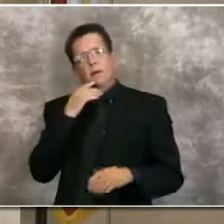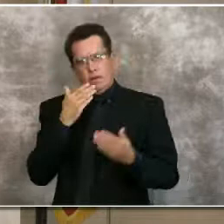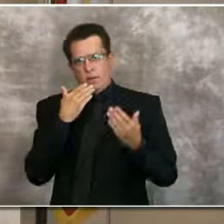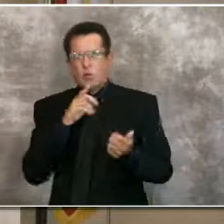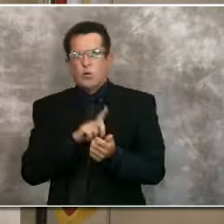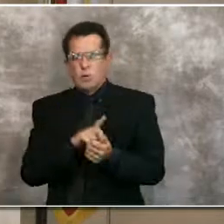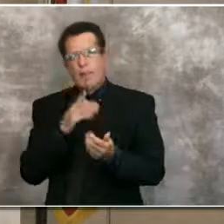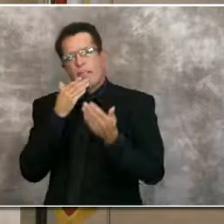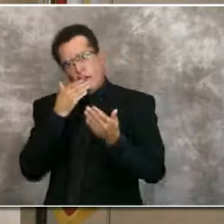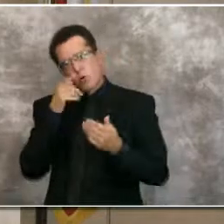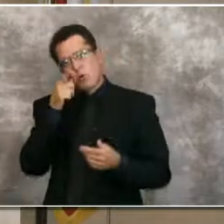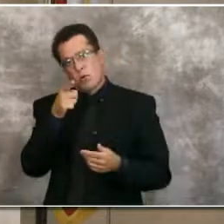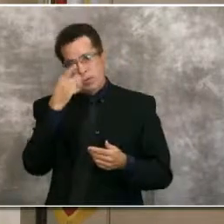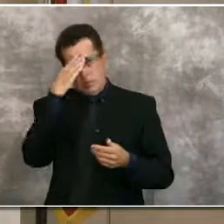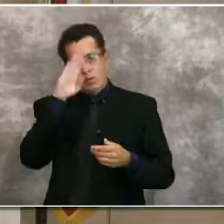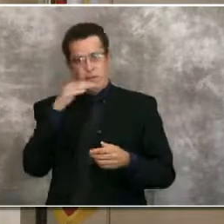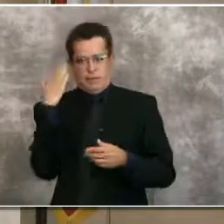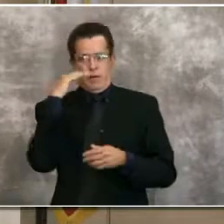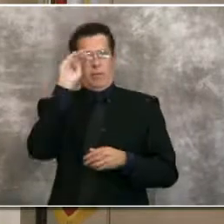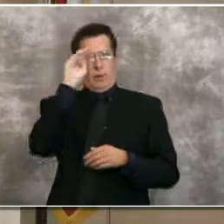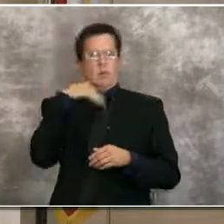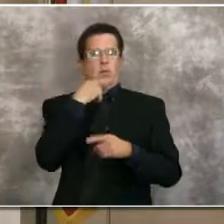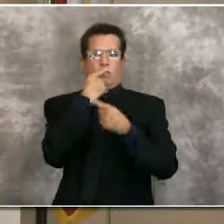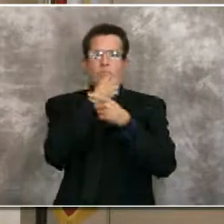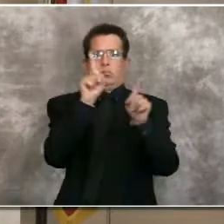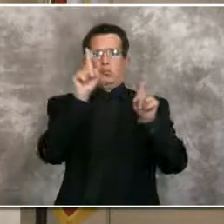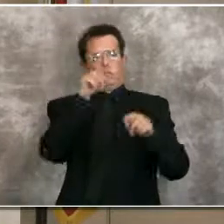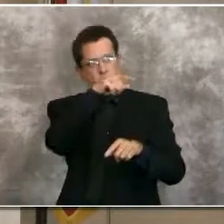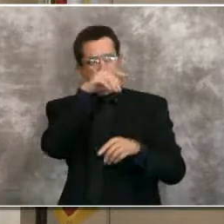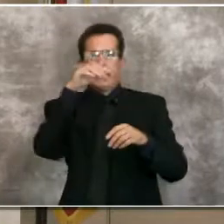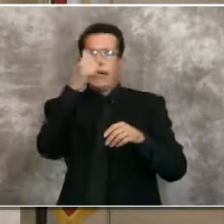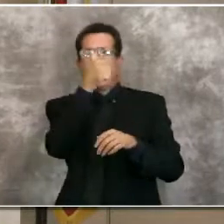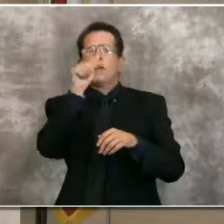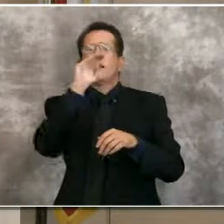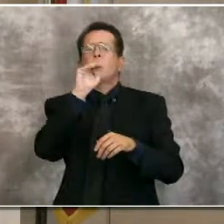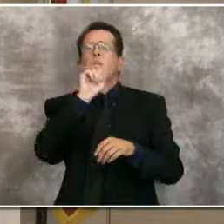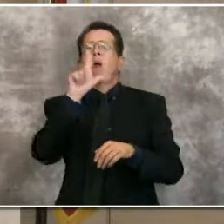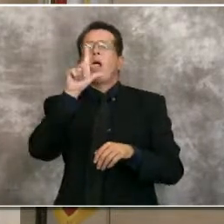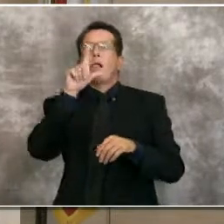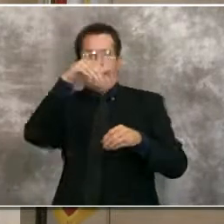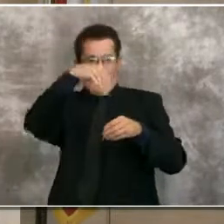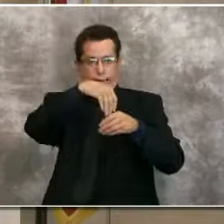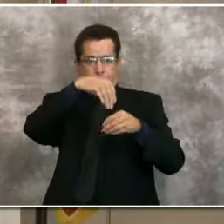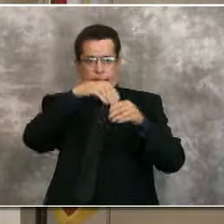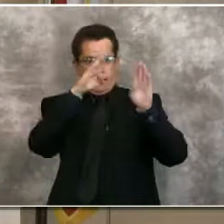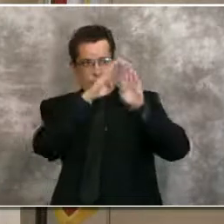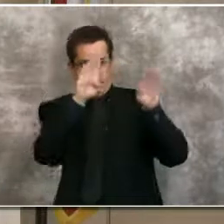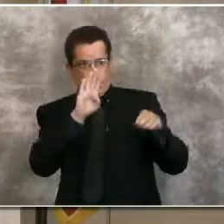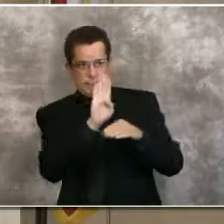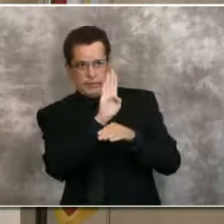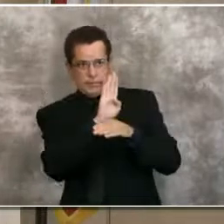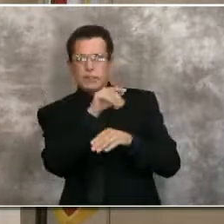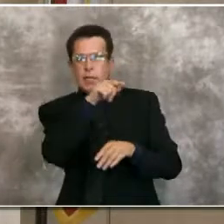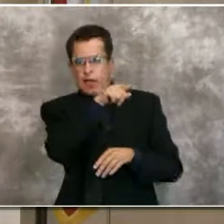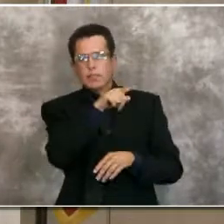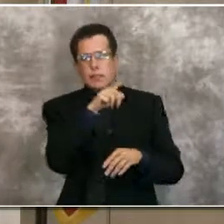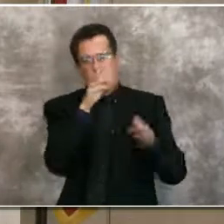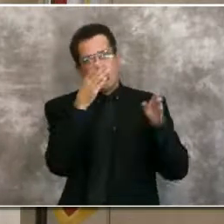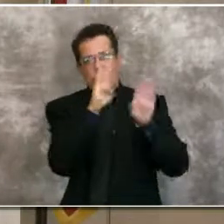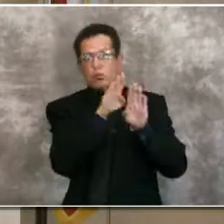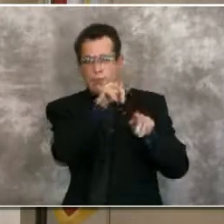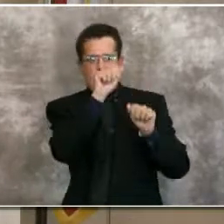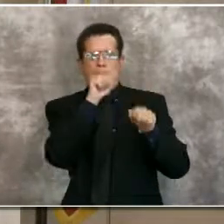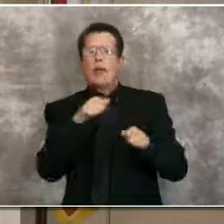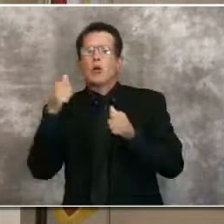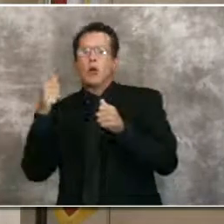how with indoor malls, if a business is inside, they can continue business by having